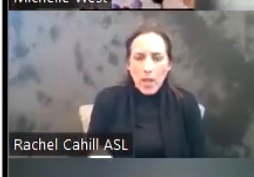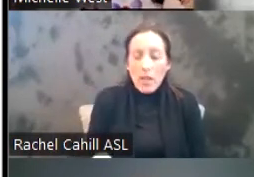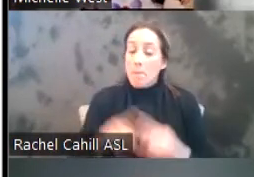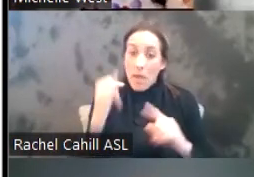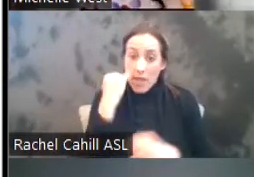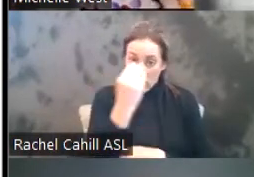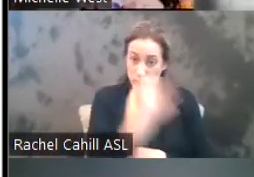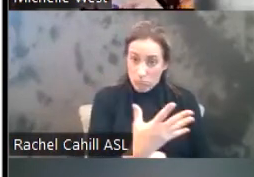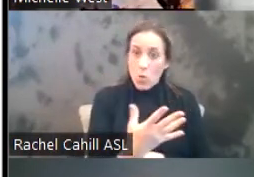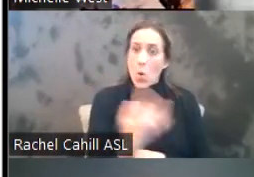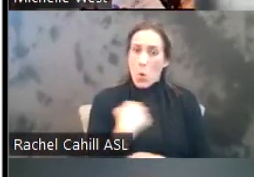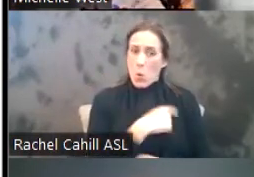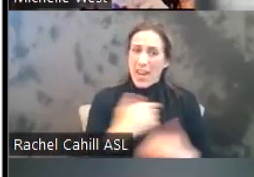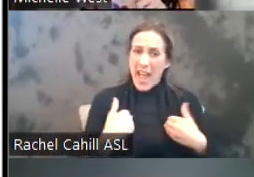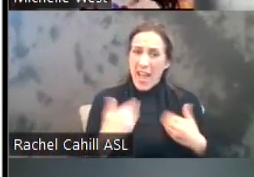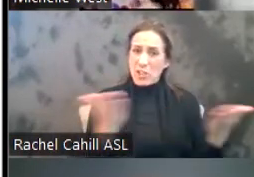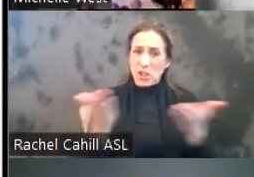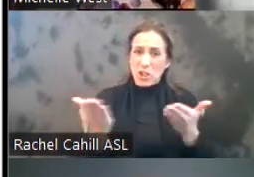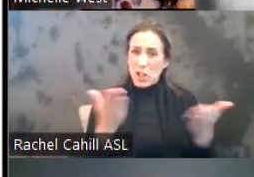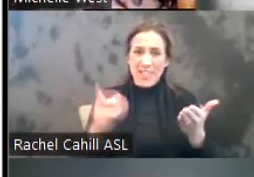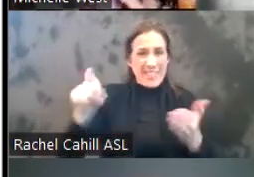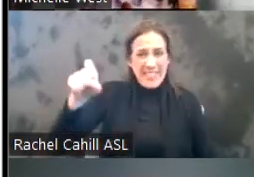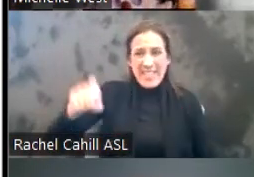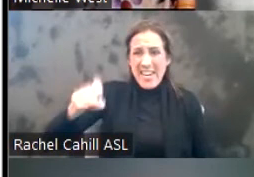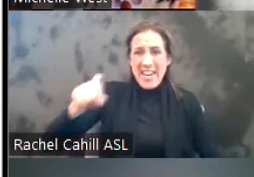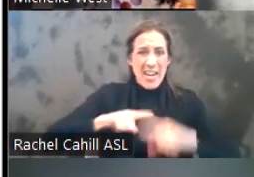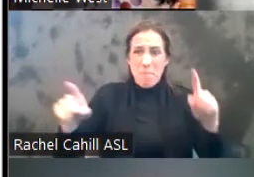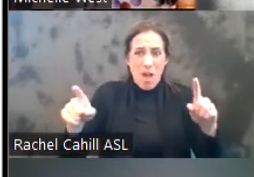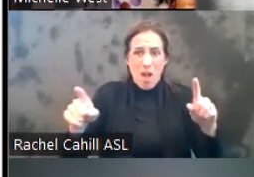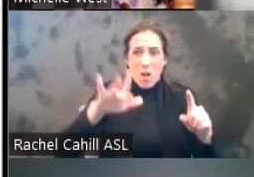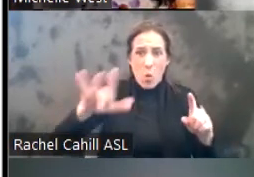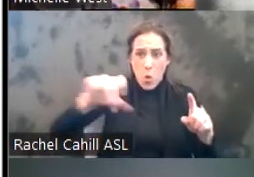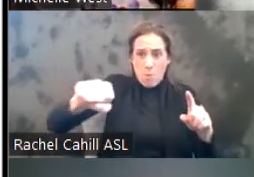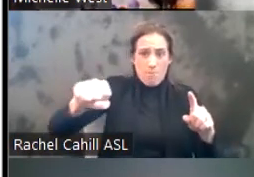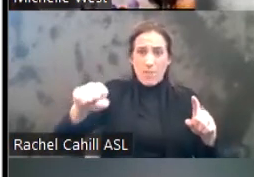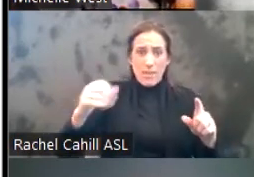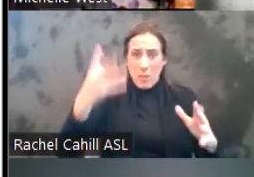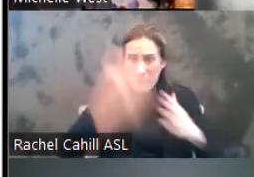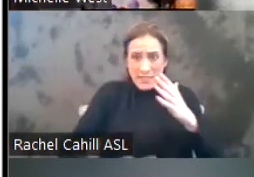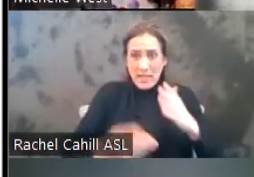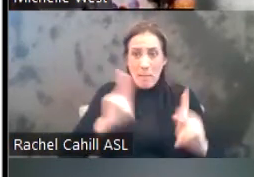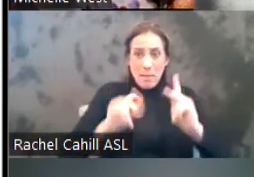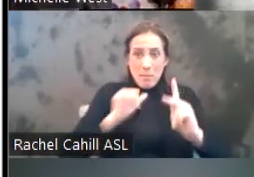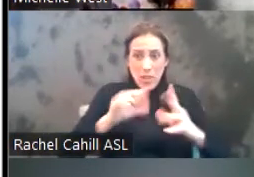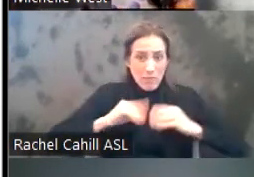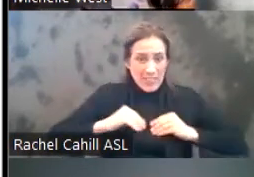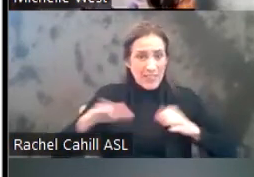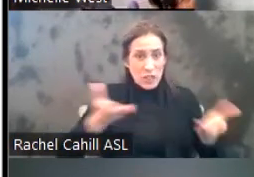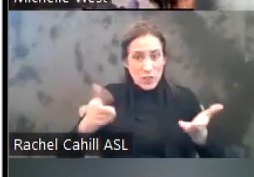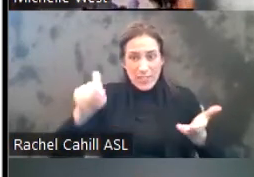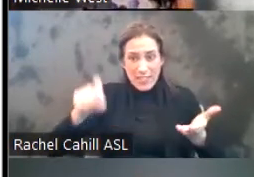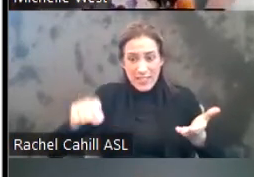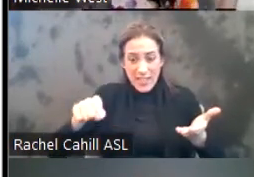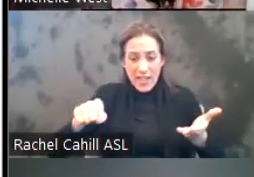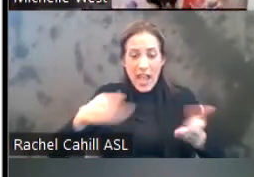out there for this service, because look at this, you know, these people aren't getting the services they need, and this is what's happening as a